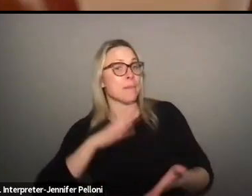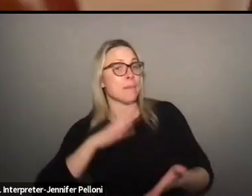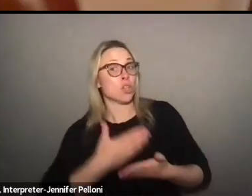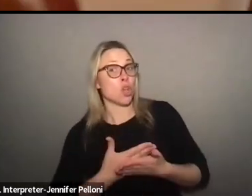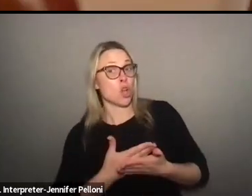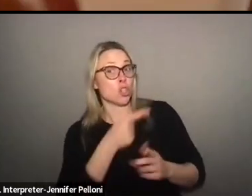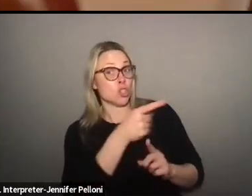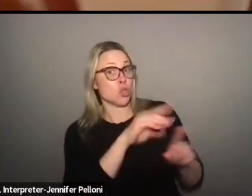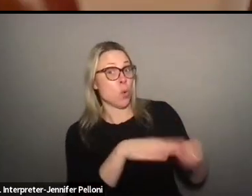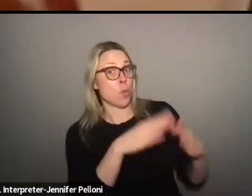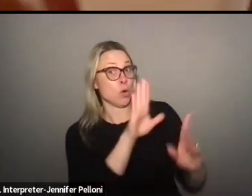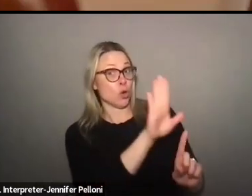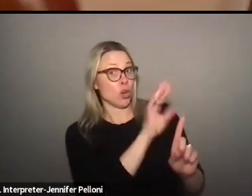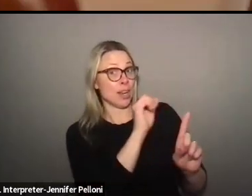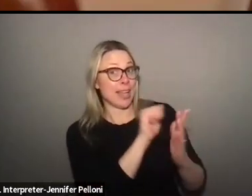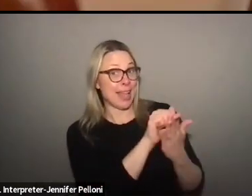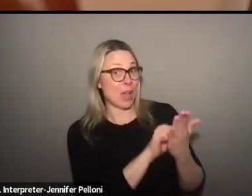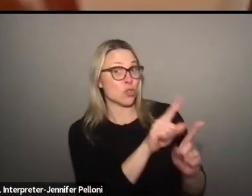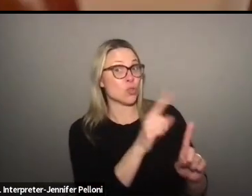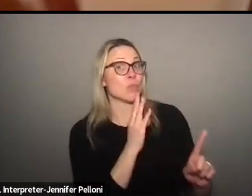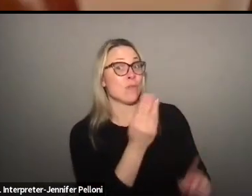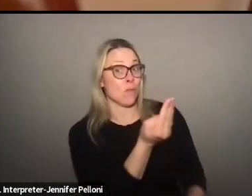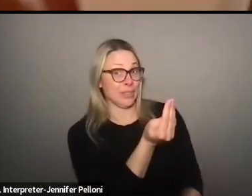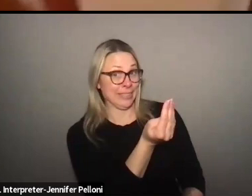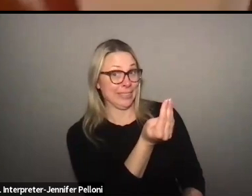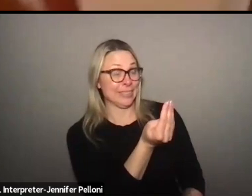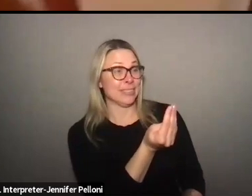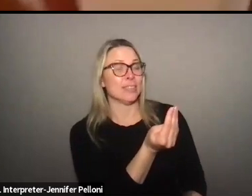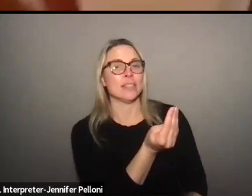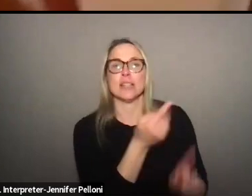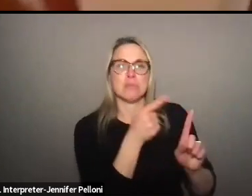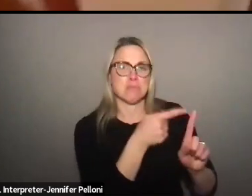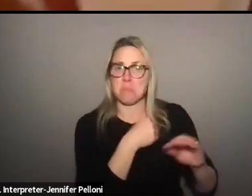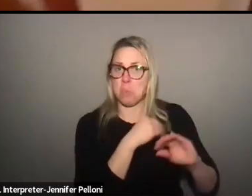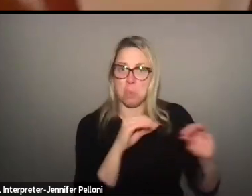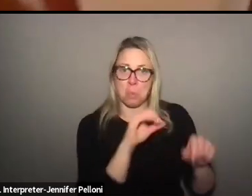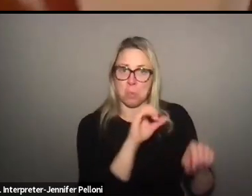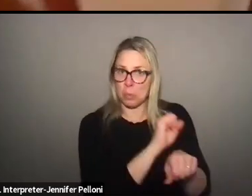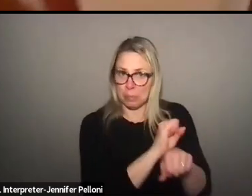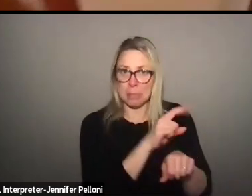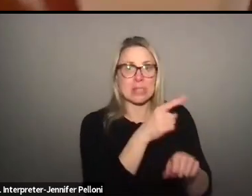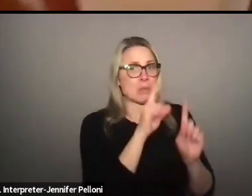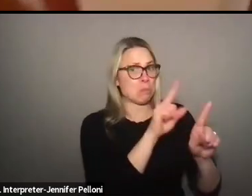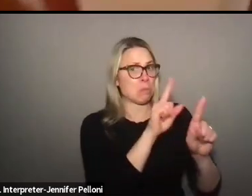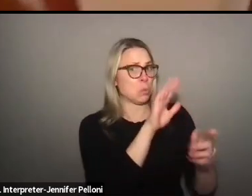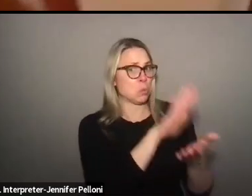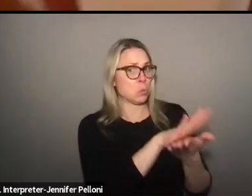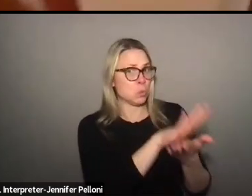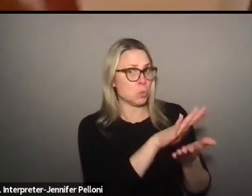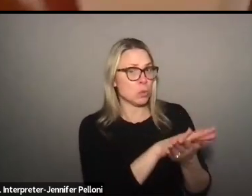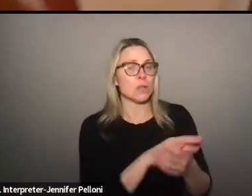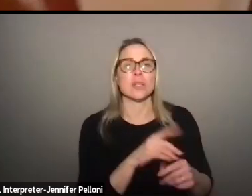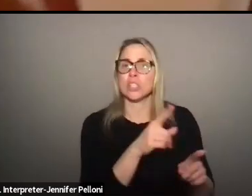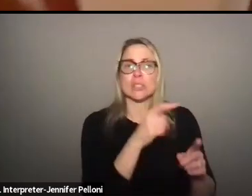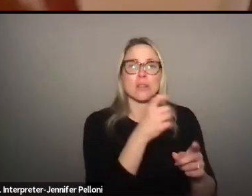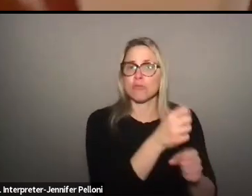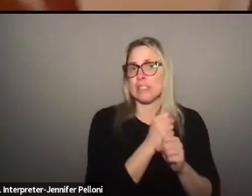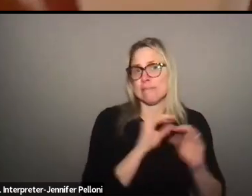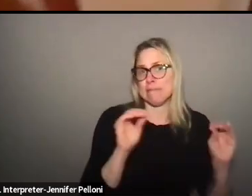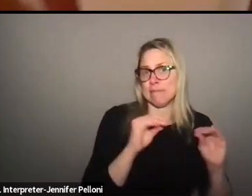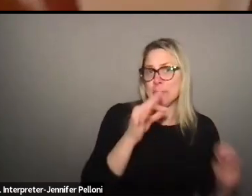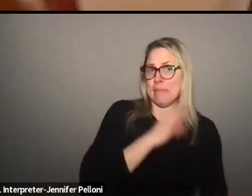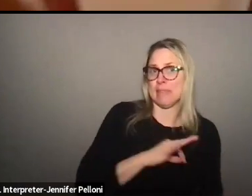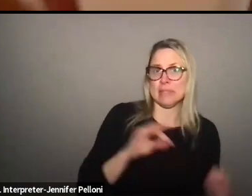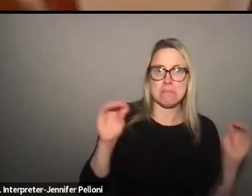opened her account, she was 14 and she didn't have a job. She was still in school. She didn't receive any benefits,